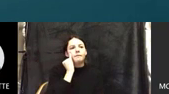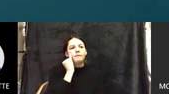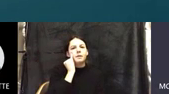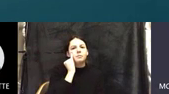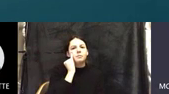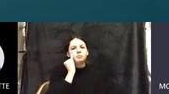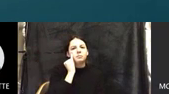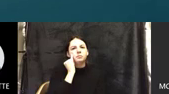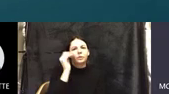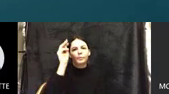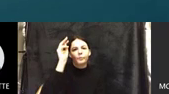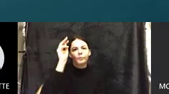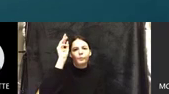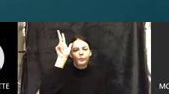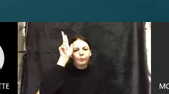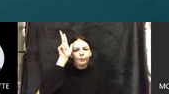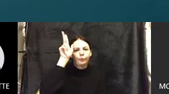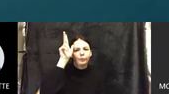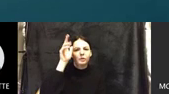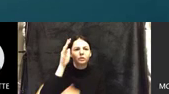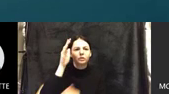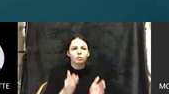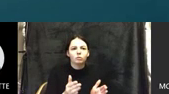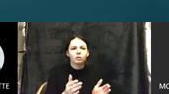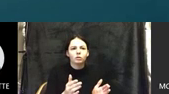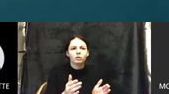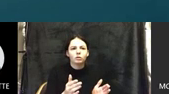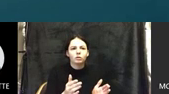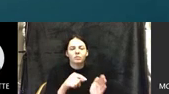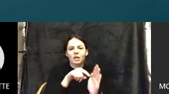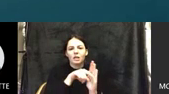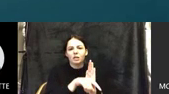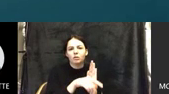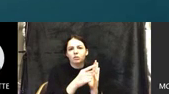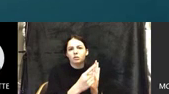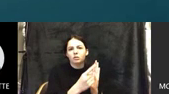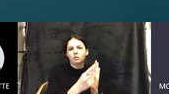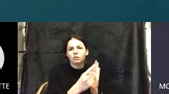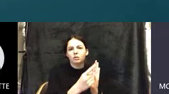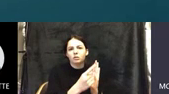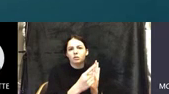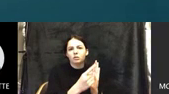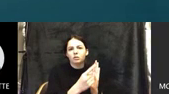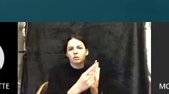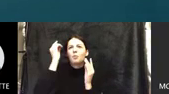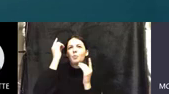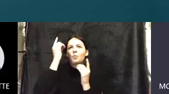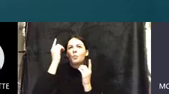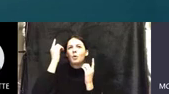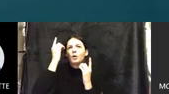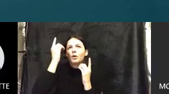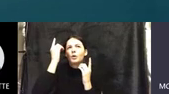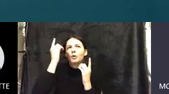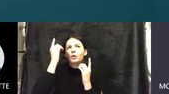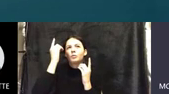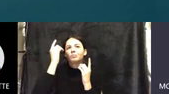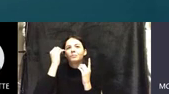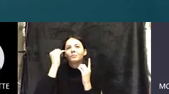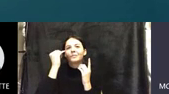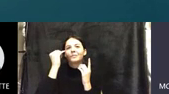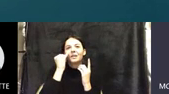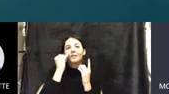cycle, as opposed to how it didn't play in the news cycle when it was a group of white men.